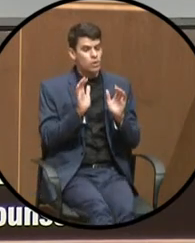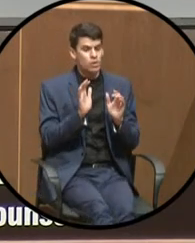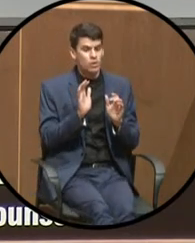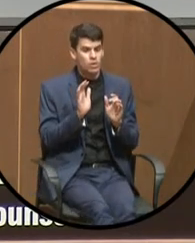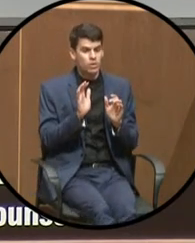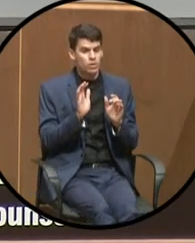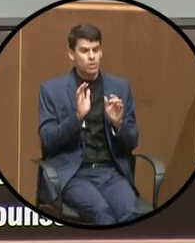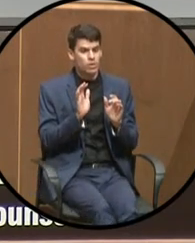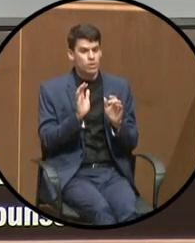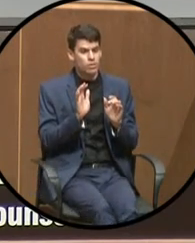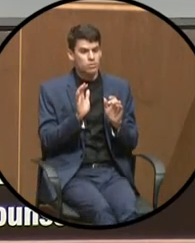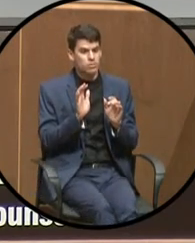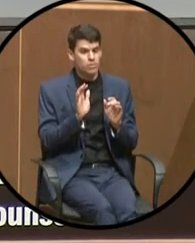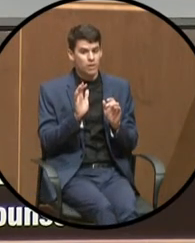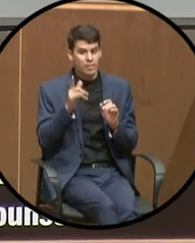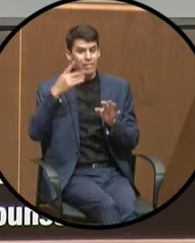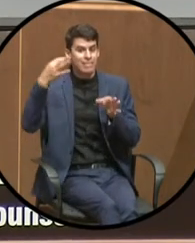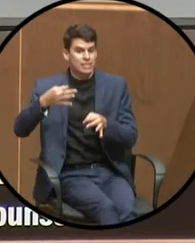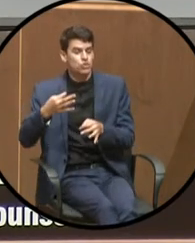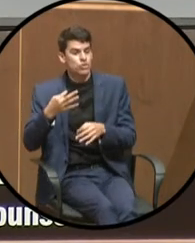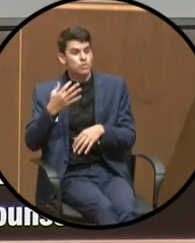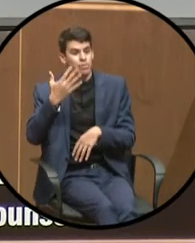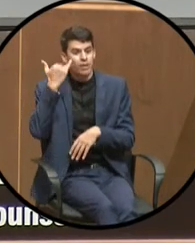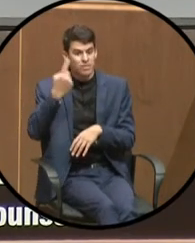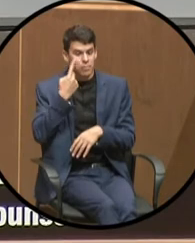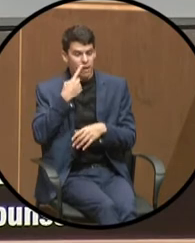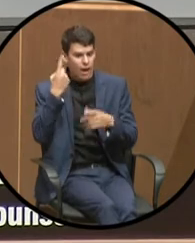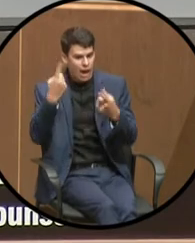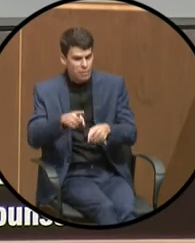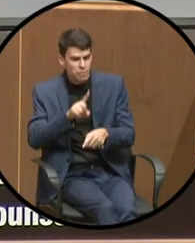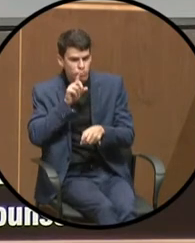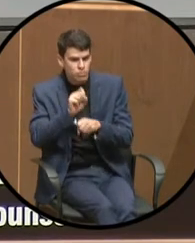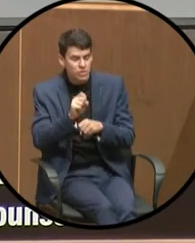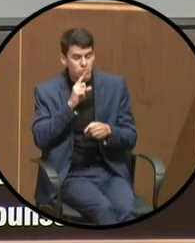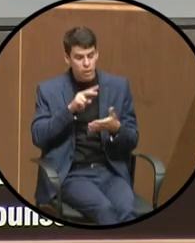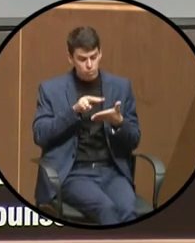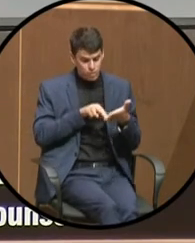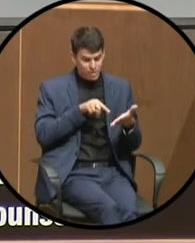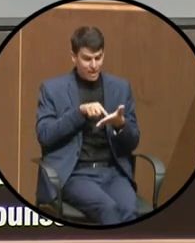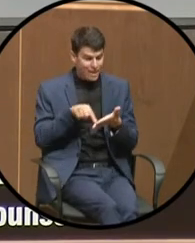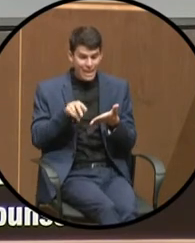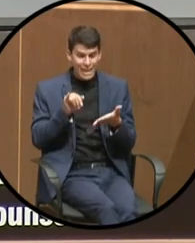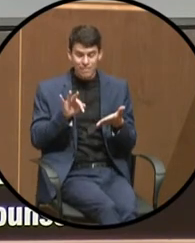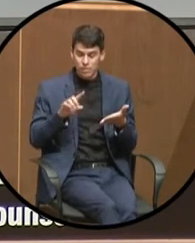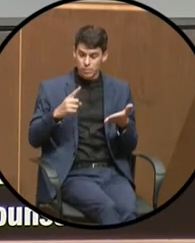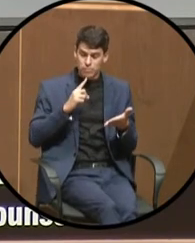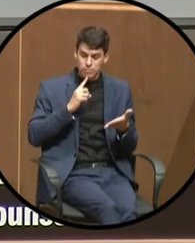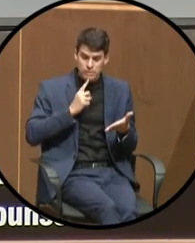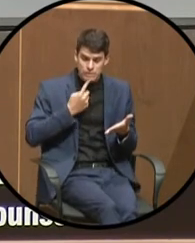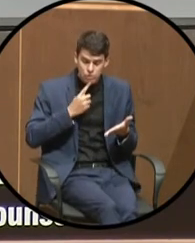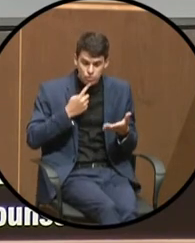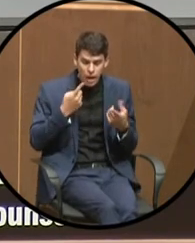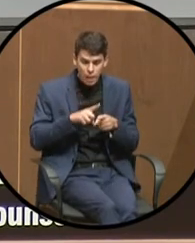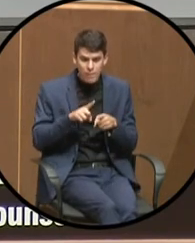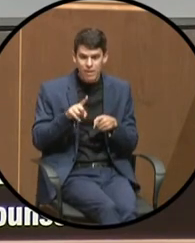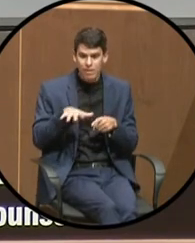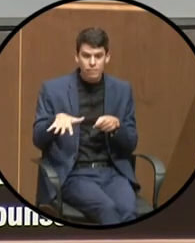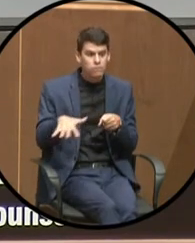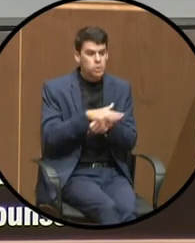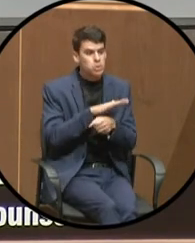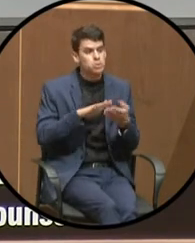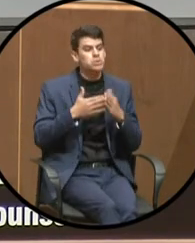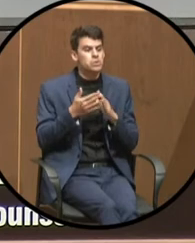without something significant taking place. I read that language to mean, should that be the case, something pretty serious is going on in the entire